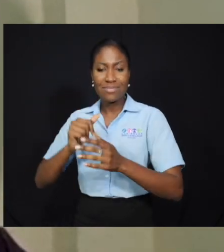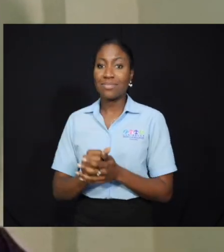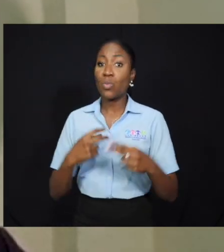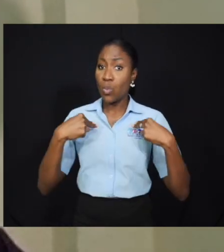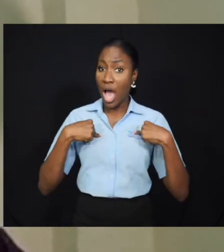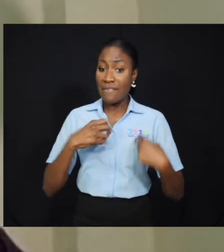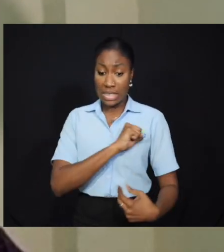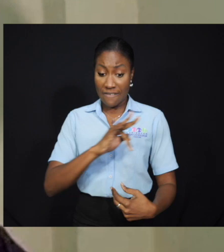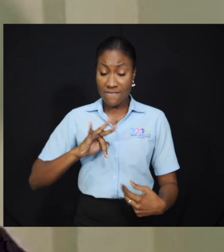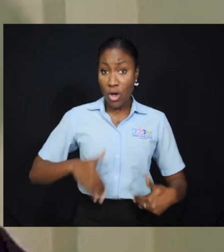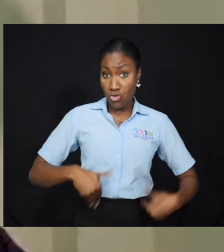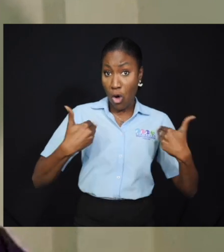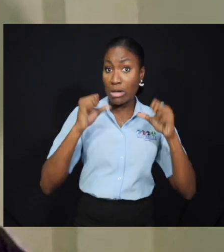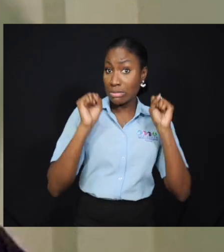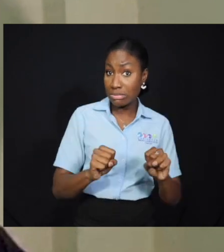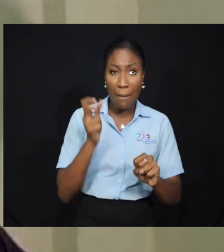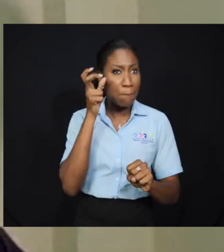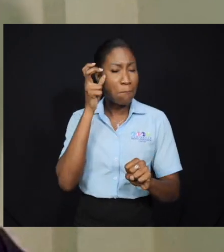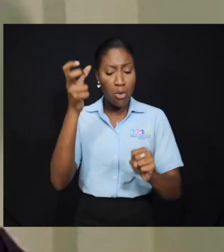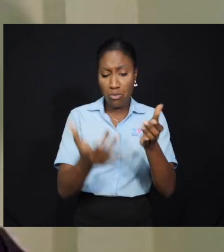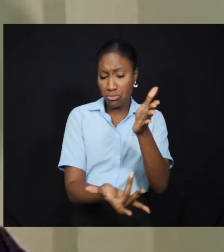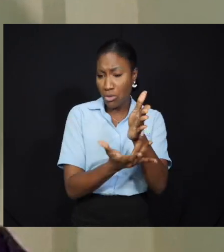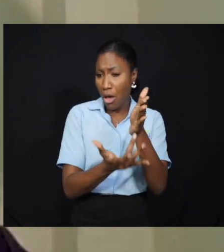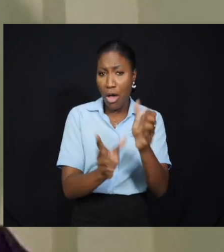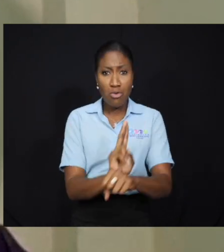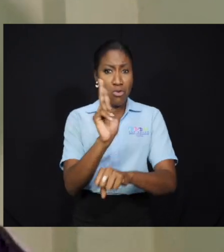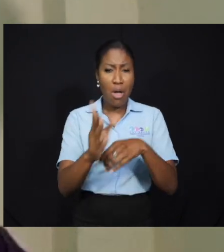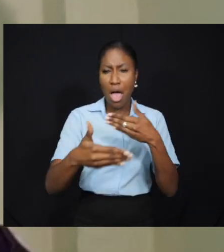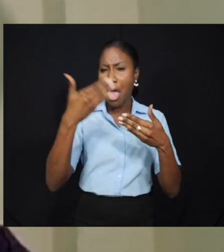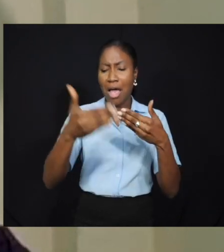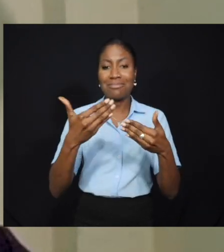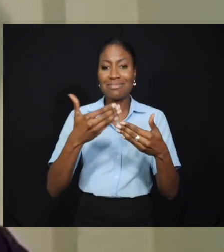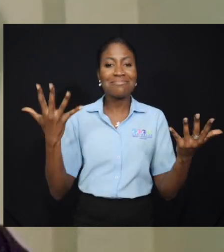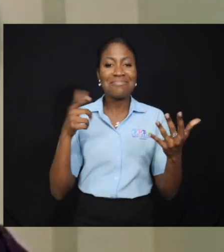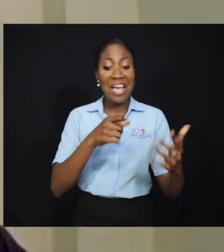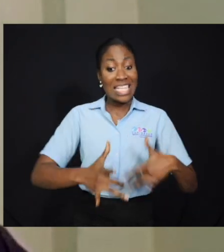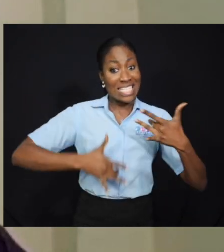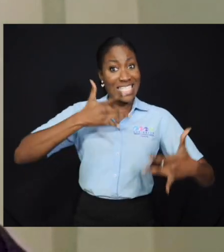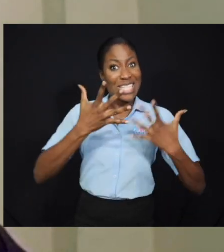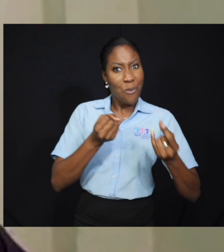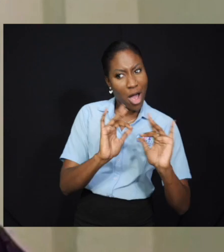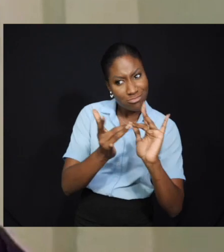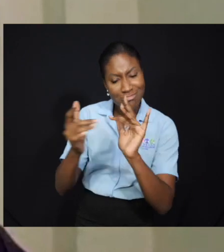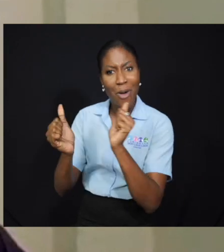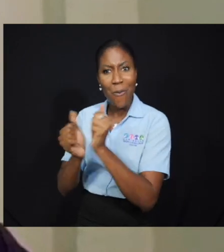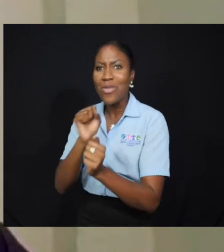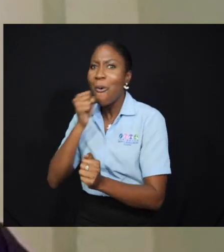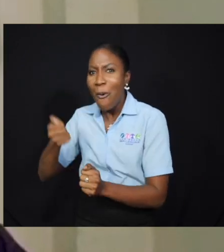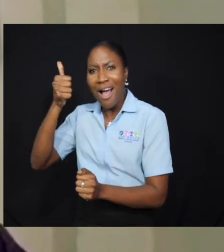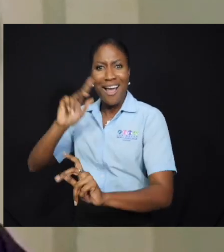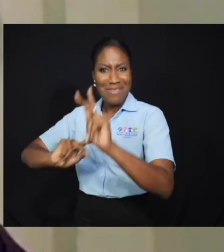are excited to connect with the seniors. And incidentally, we call our seniors at NALIS